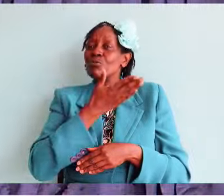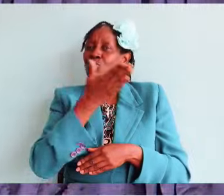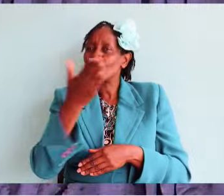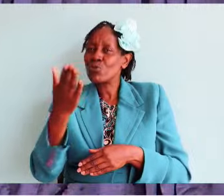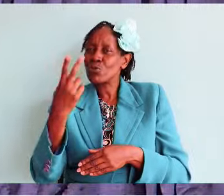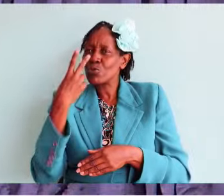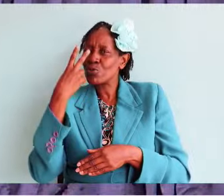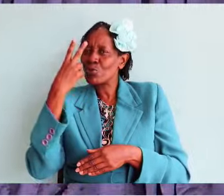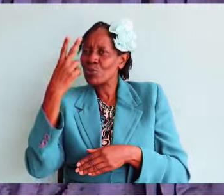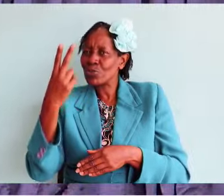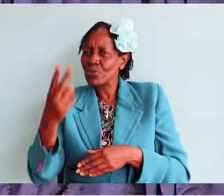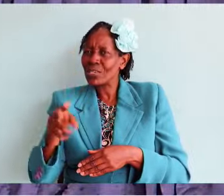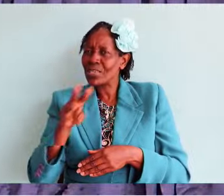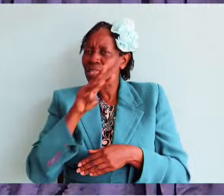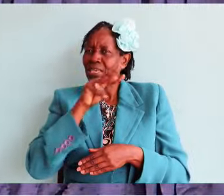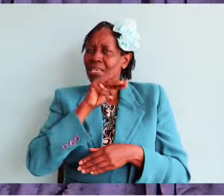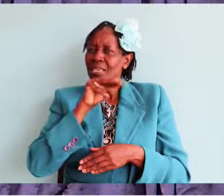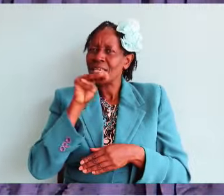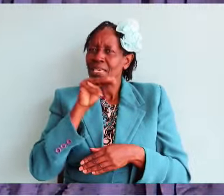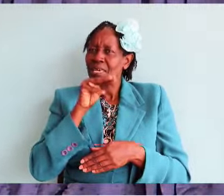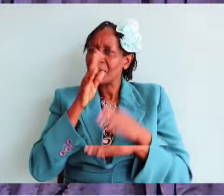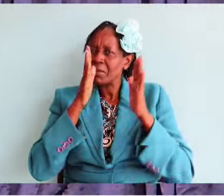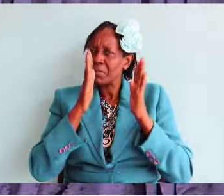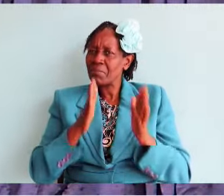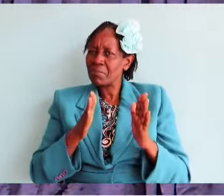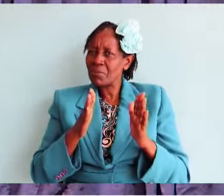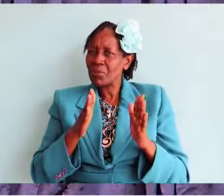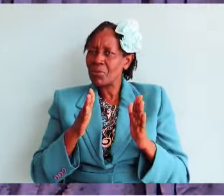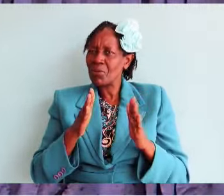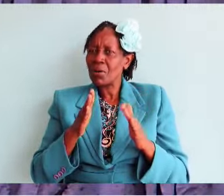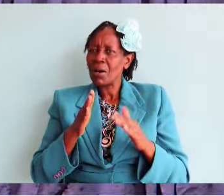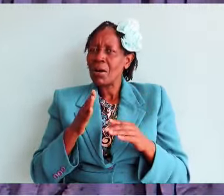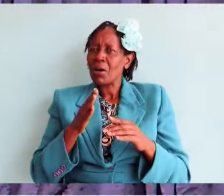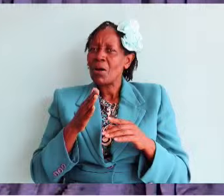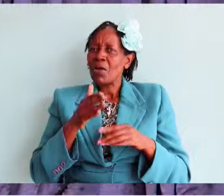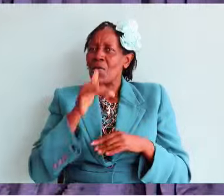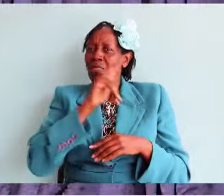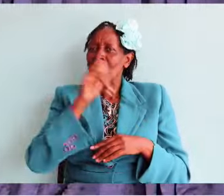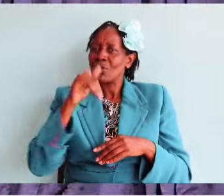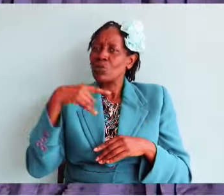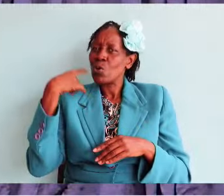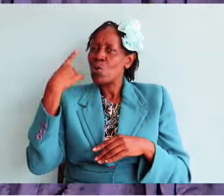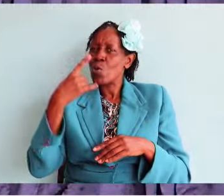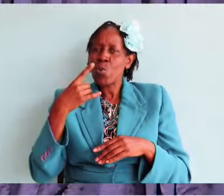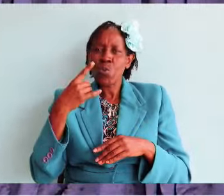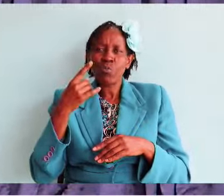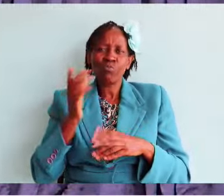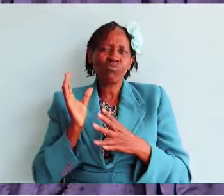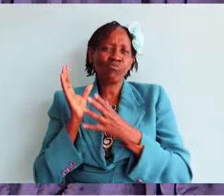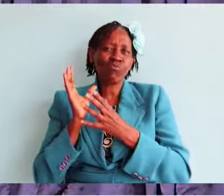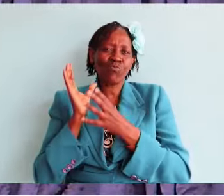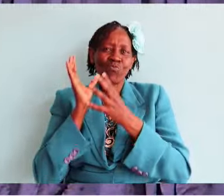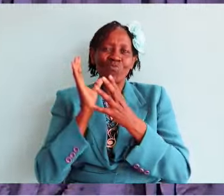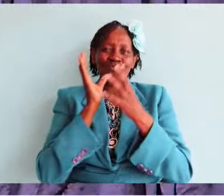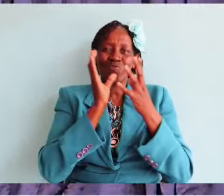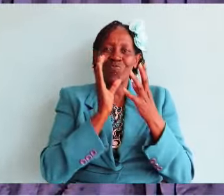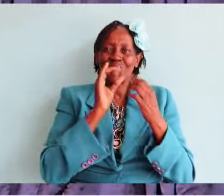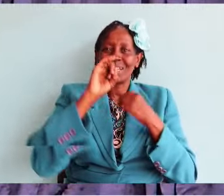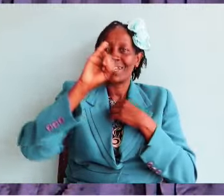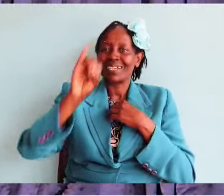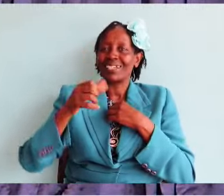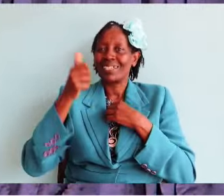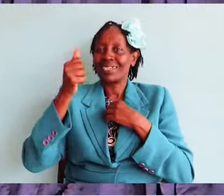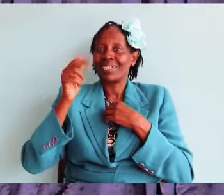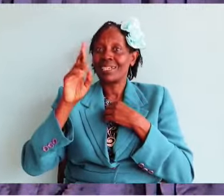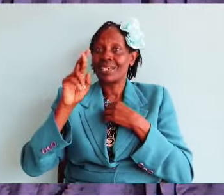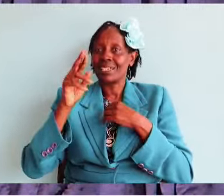the Midianite. He doesn't want you to see those who will carry torches and jars. But he wants you to